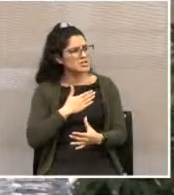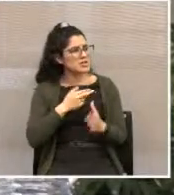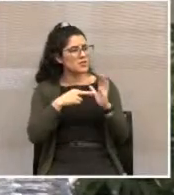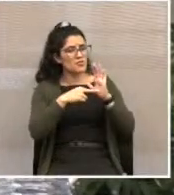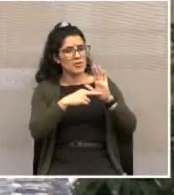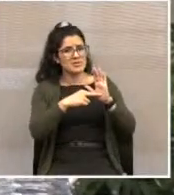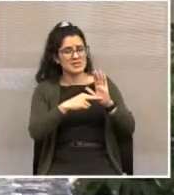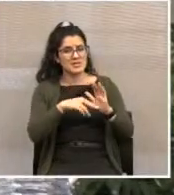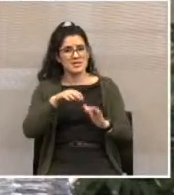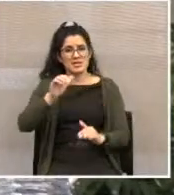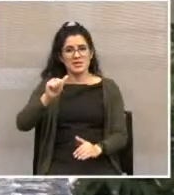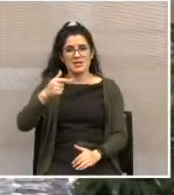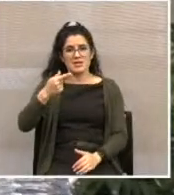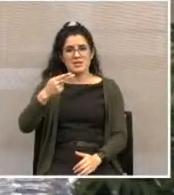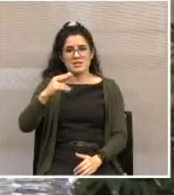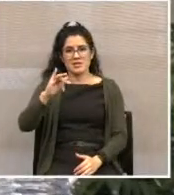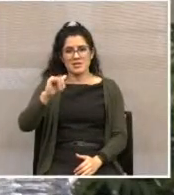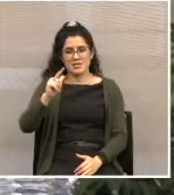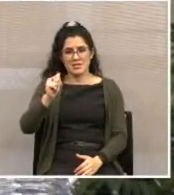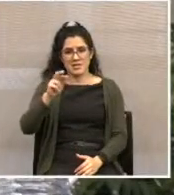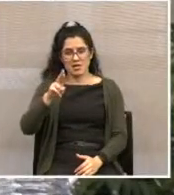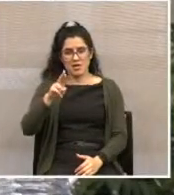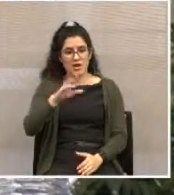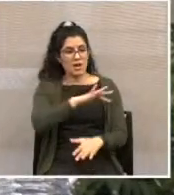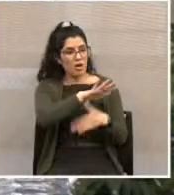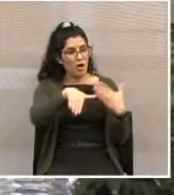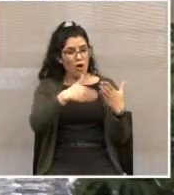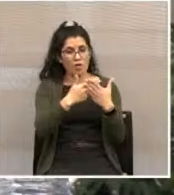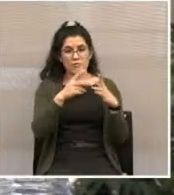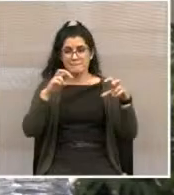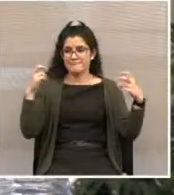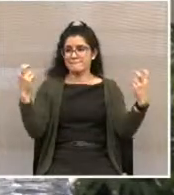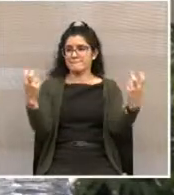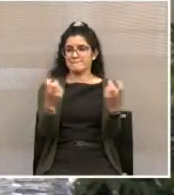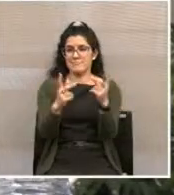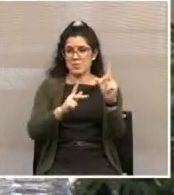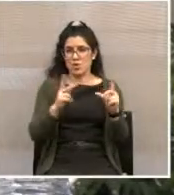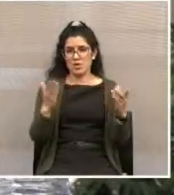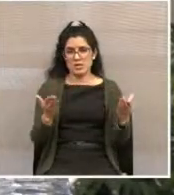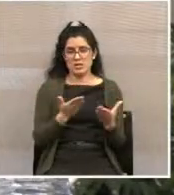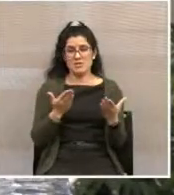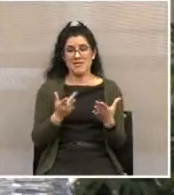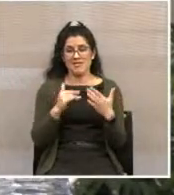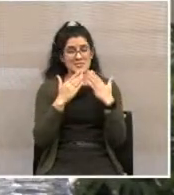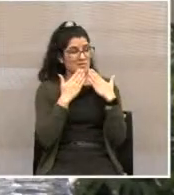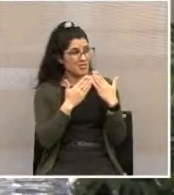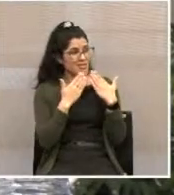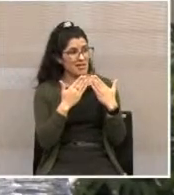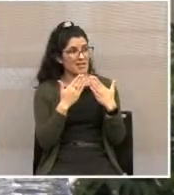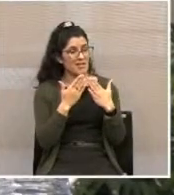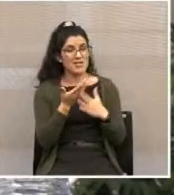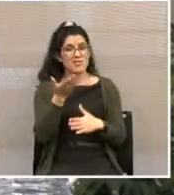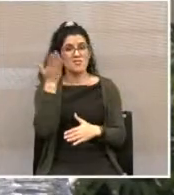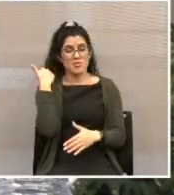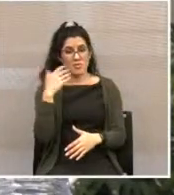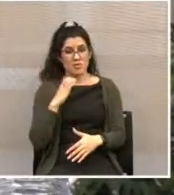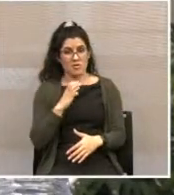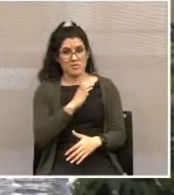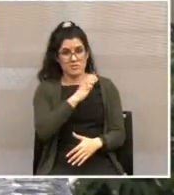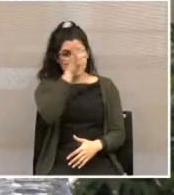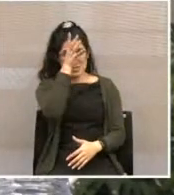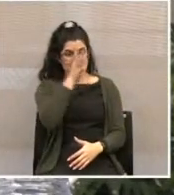Representative Aguilar and all of you for being here. I also thank former Congresswoman